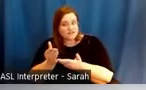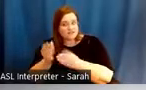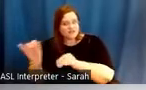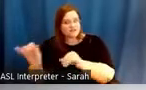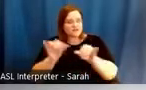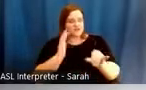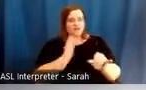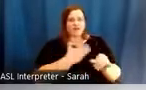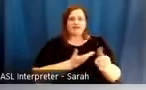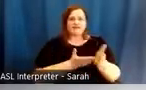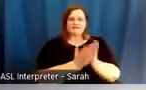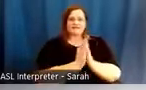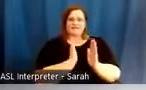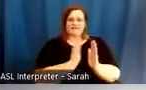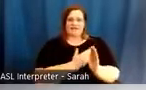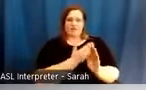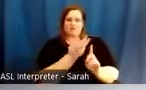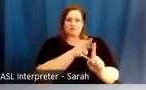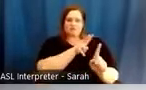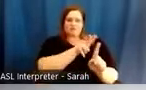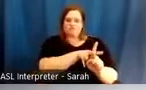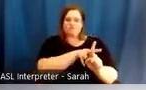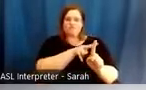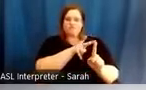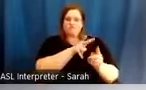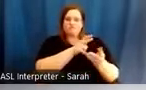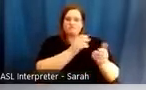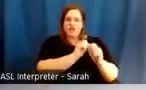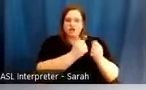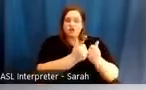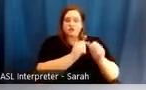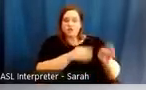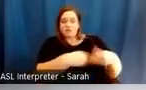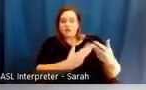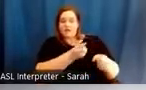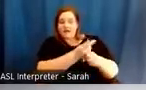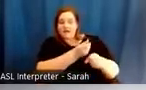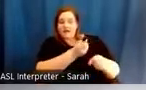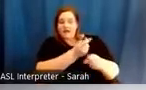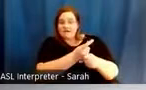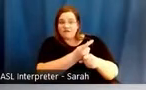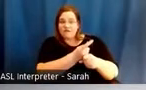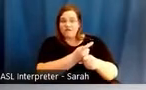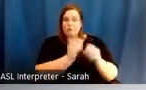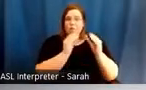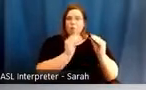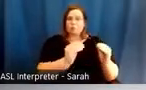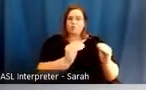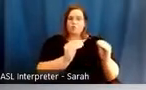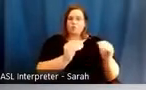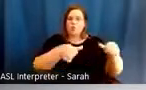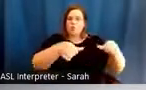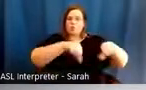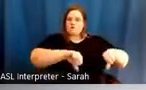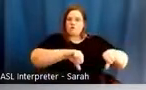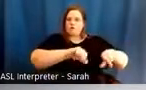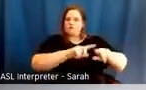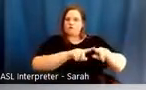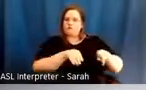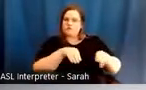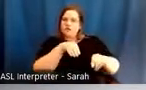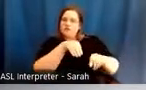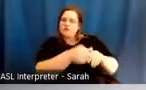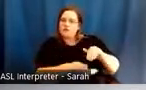designated agencies to provide year after year, and they do with a no refuse policy with no increase. So